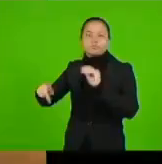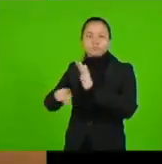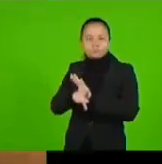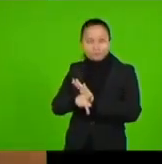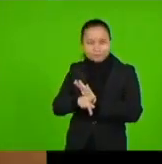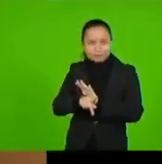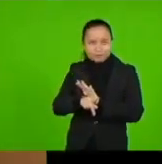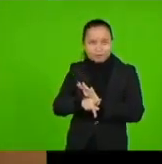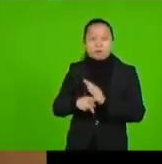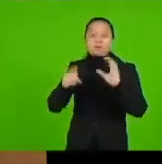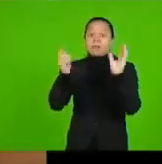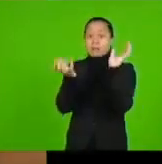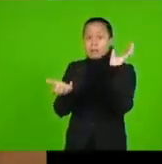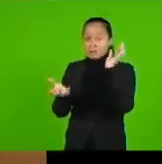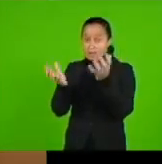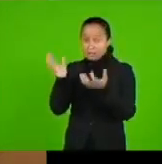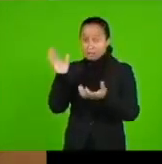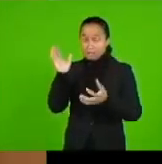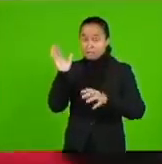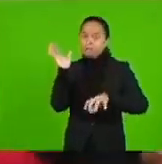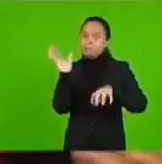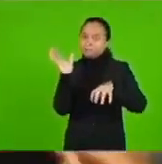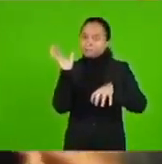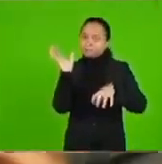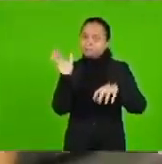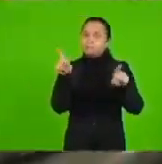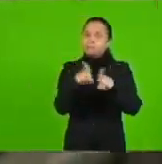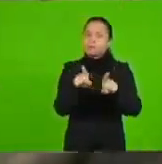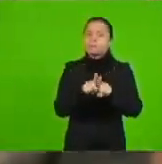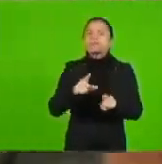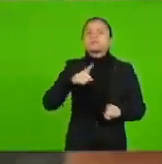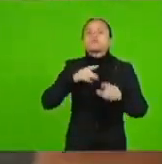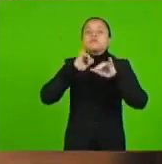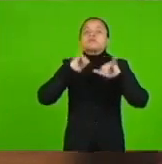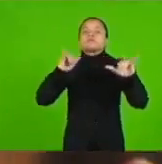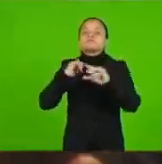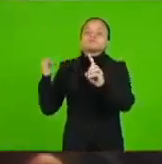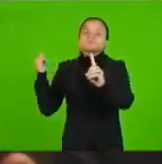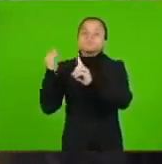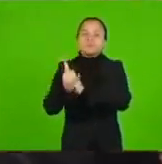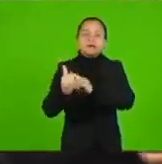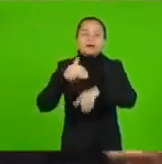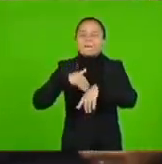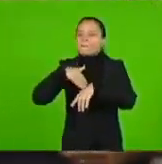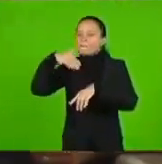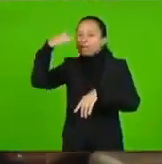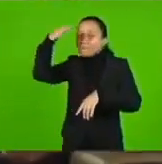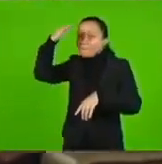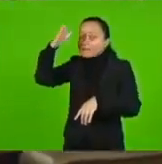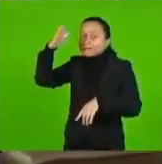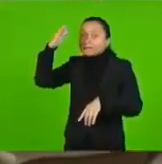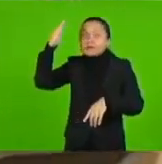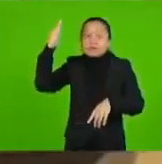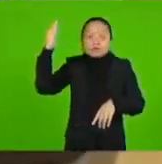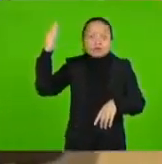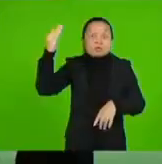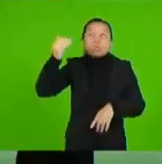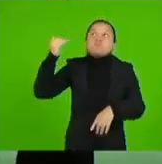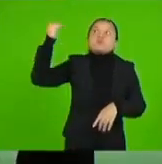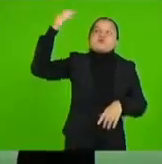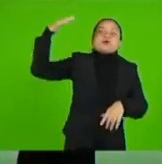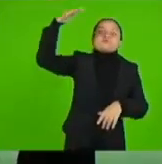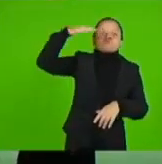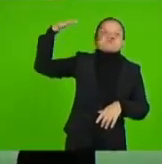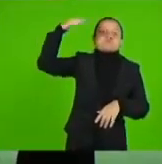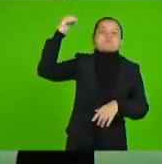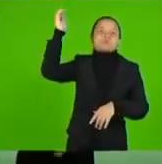event and Congress, Federal Congress, where the word of the Lord would be proclaimed